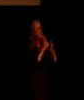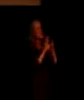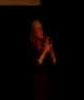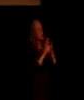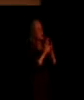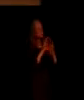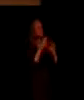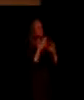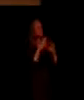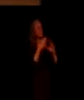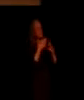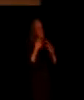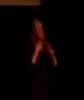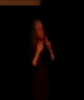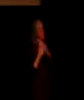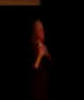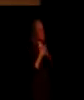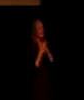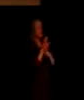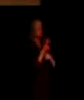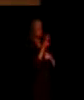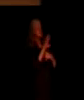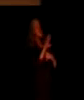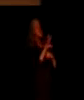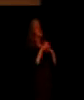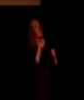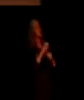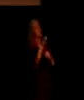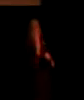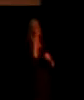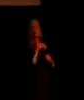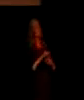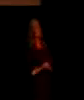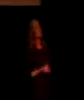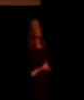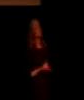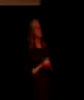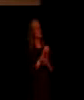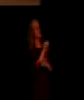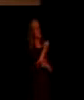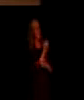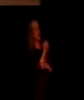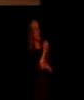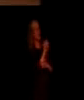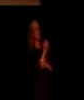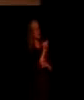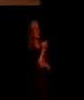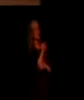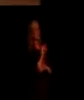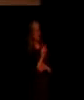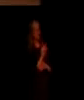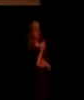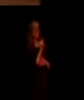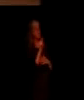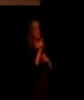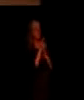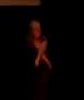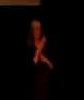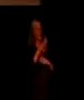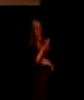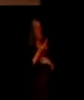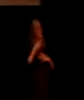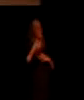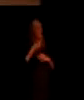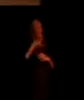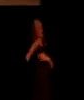about 5 or 6 years ago. And so Landsat, for all of its history virtually,